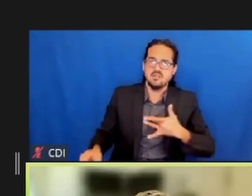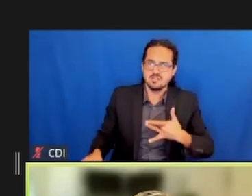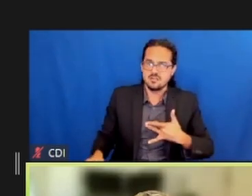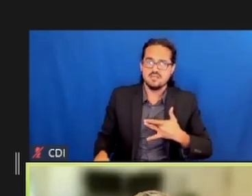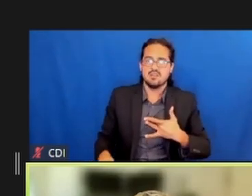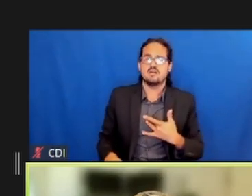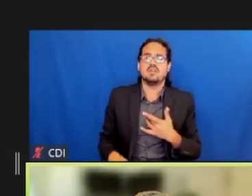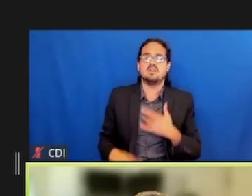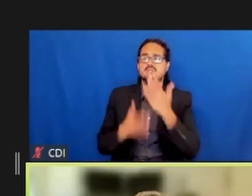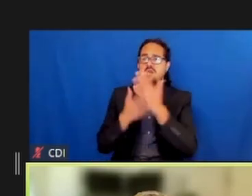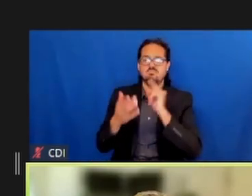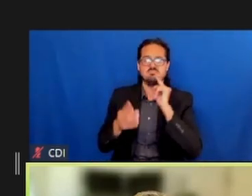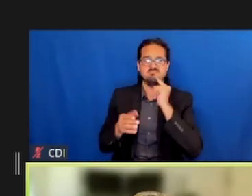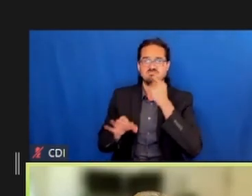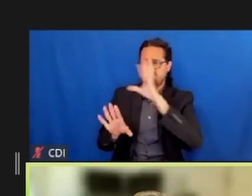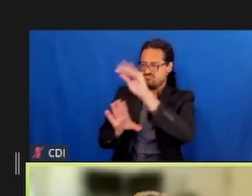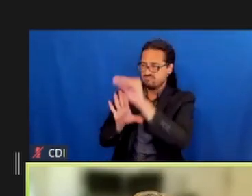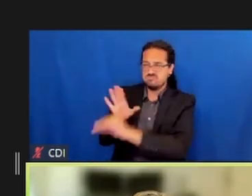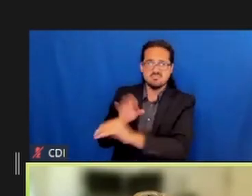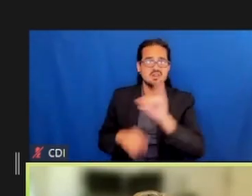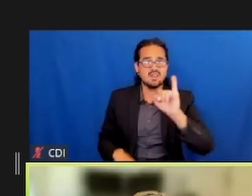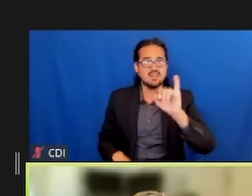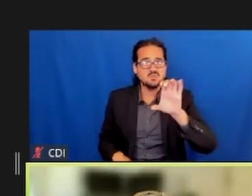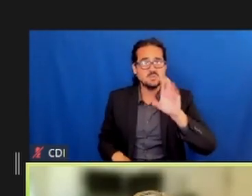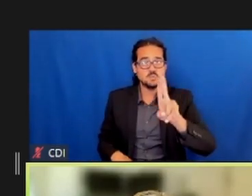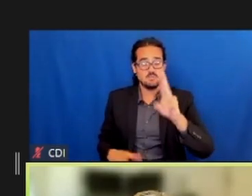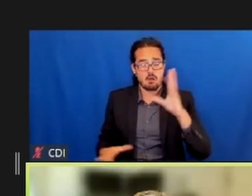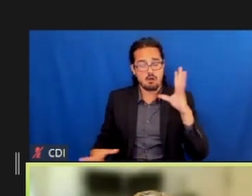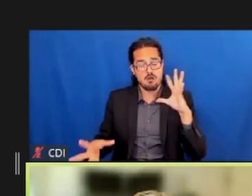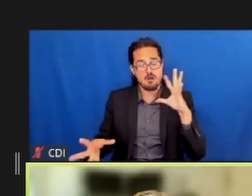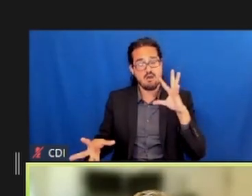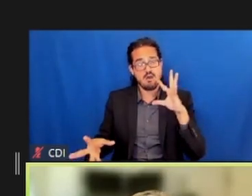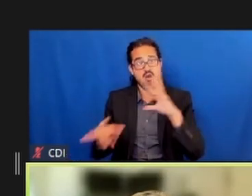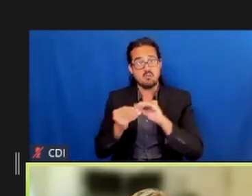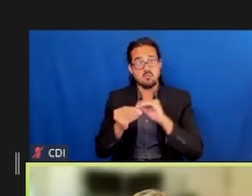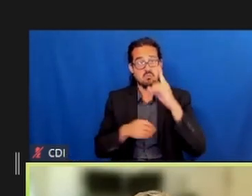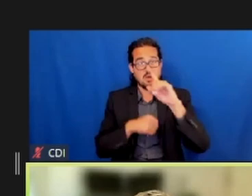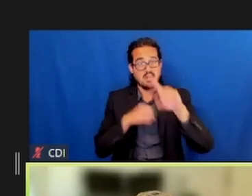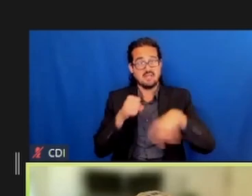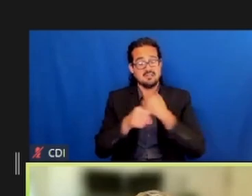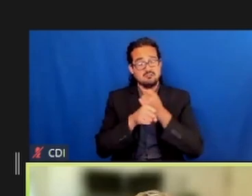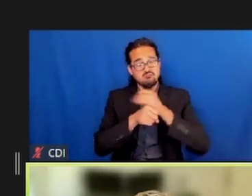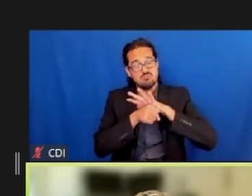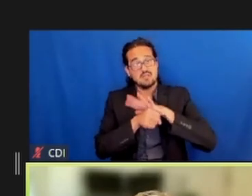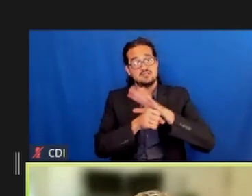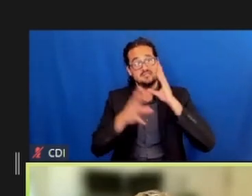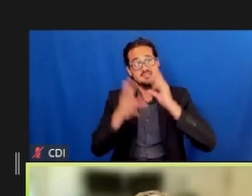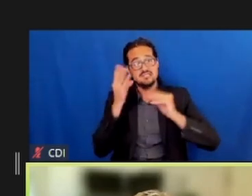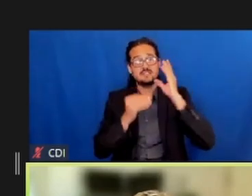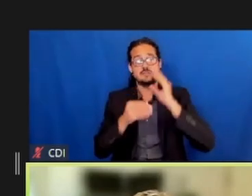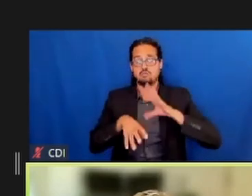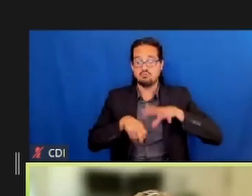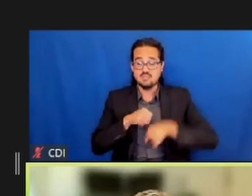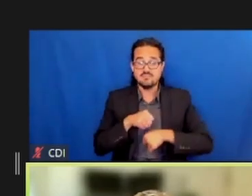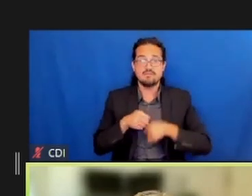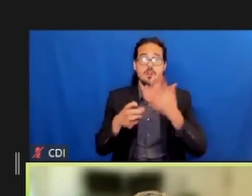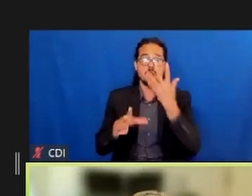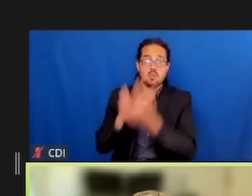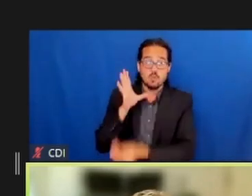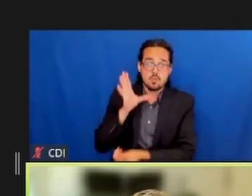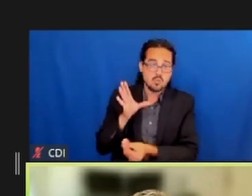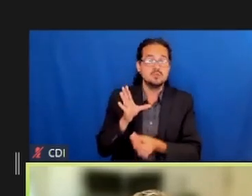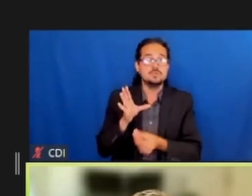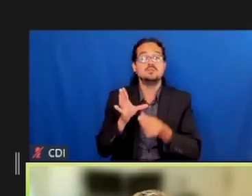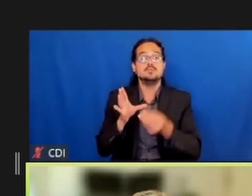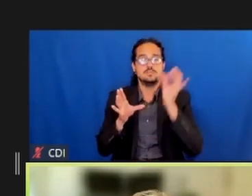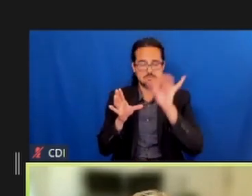from the accumulated stress and grief of that. And so this is an important part of our communities coming back to normal, to see